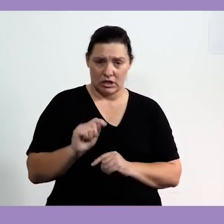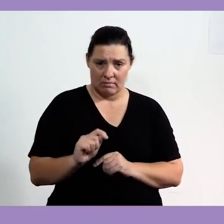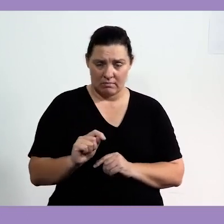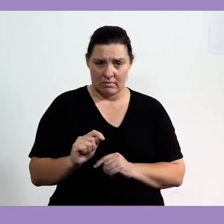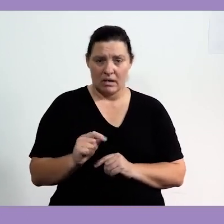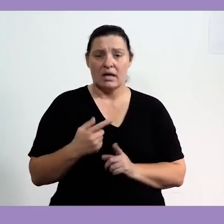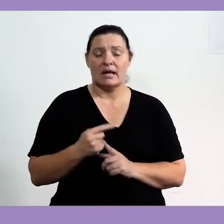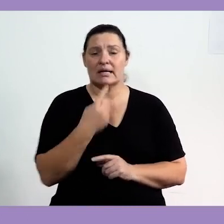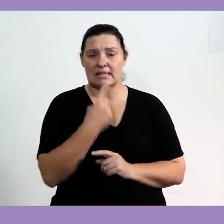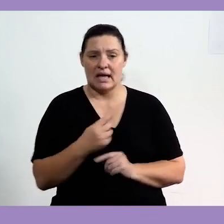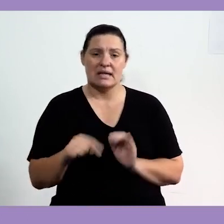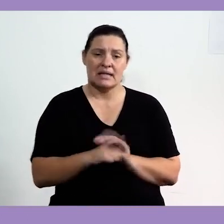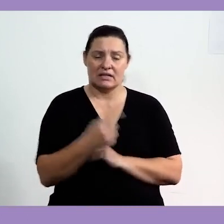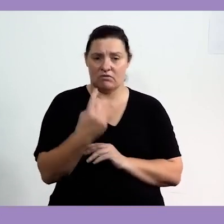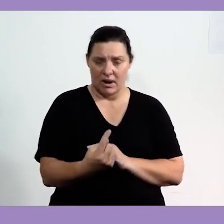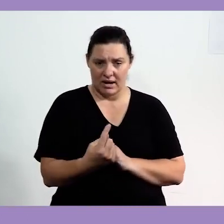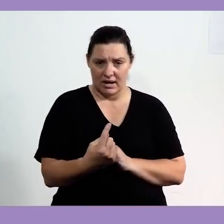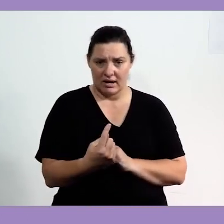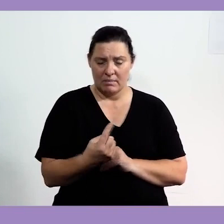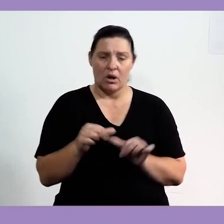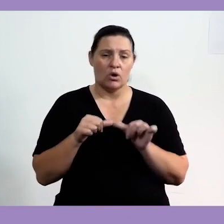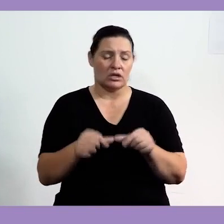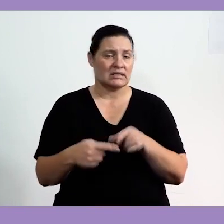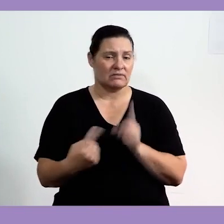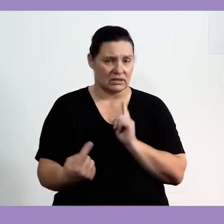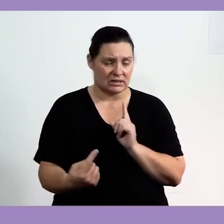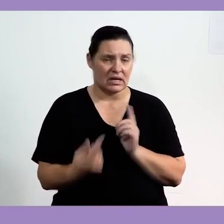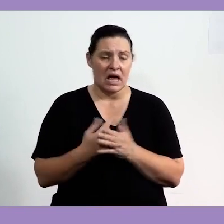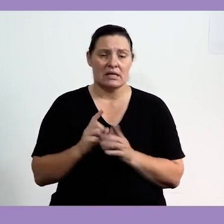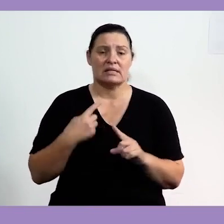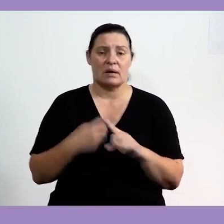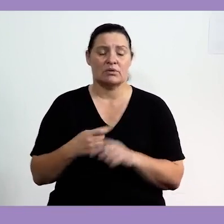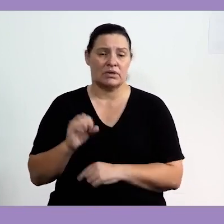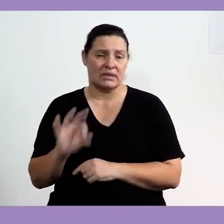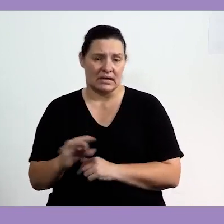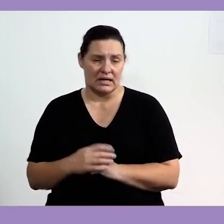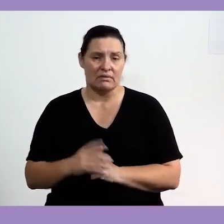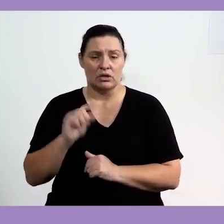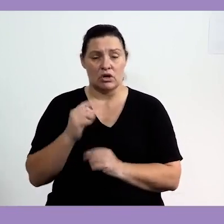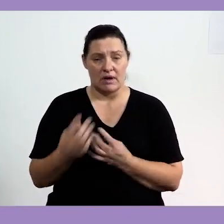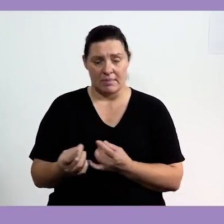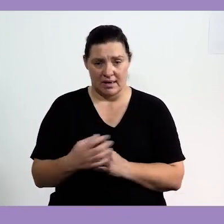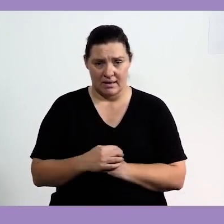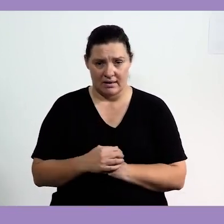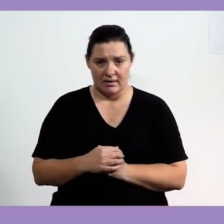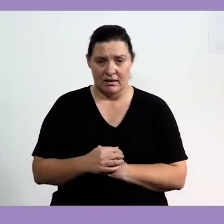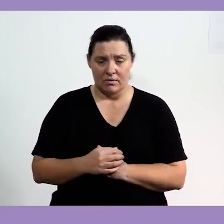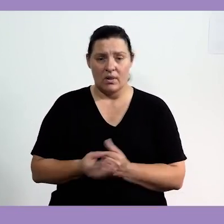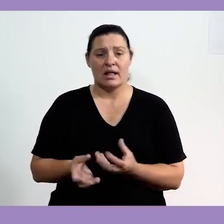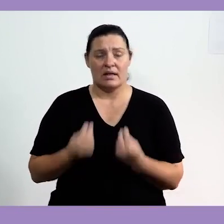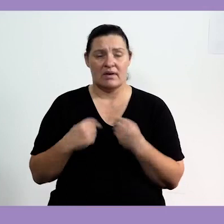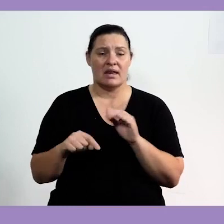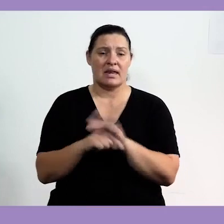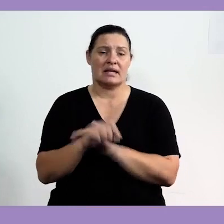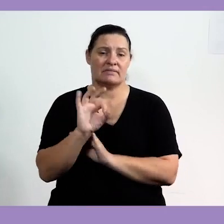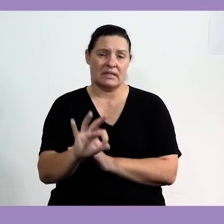the third term, for example, and I say negative 1, which is our constant difference, and I multiply it by 3, which is the term number, that